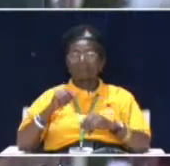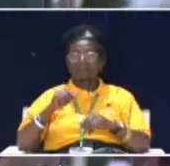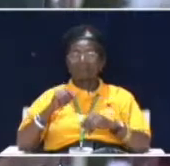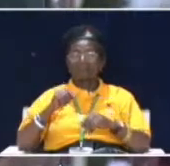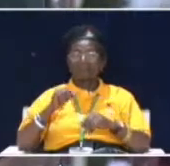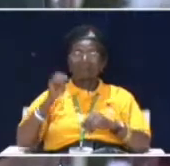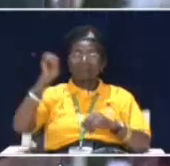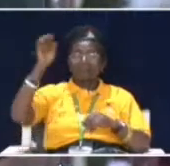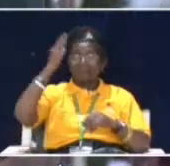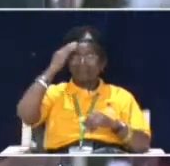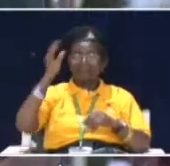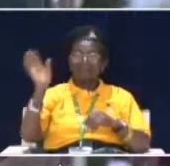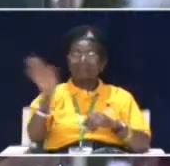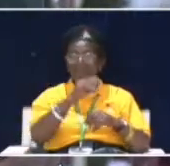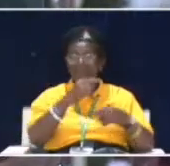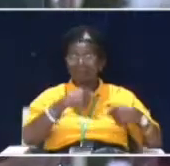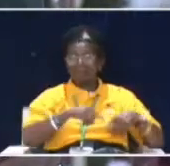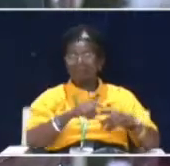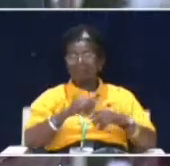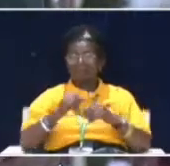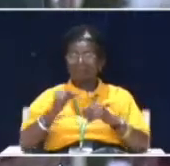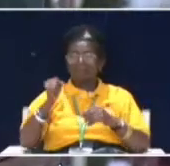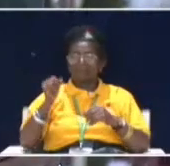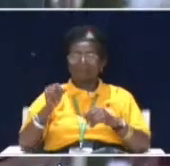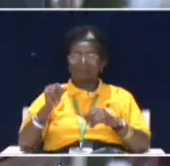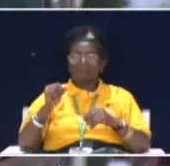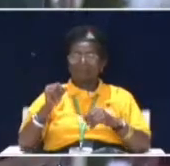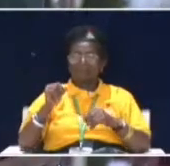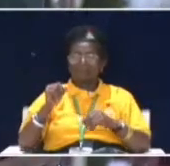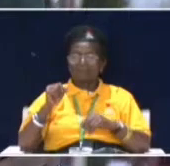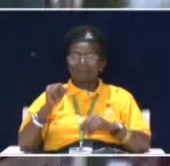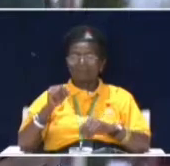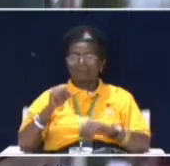He knows your heart. O mo okan e.